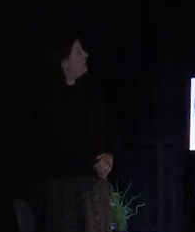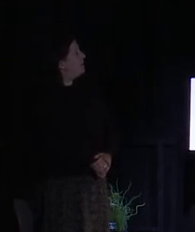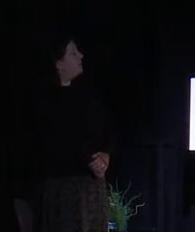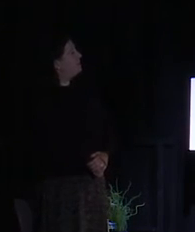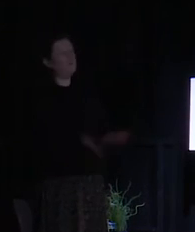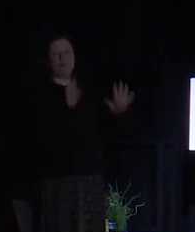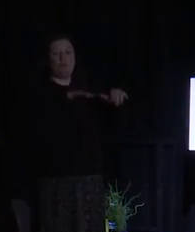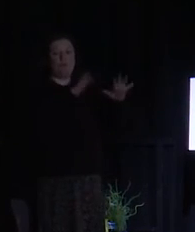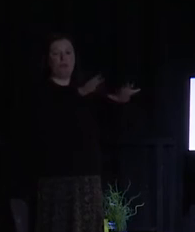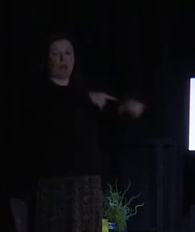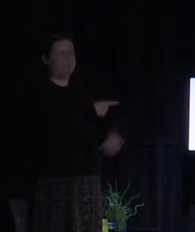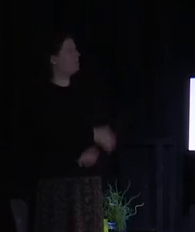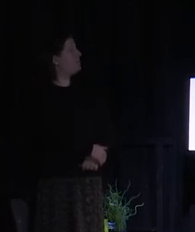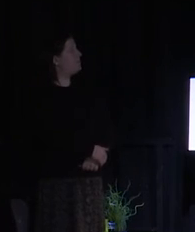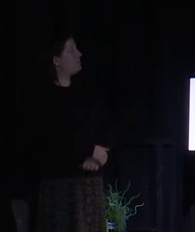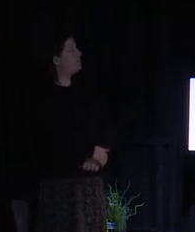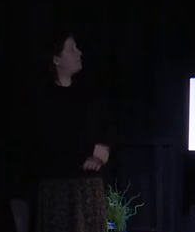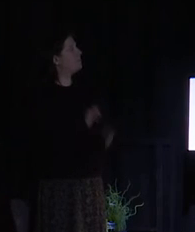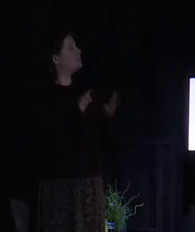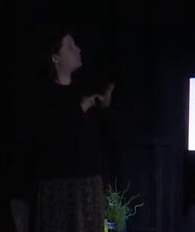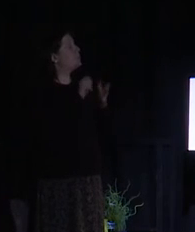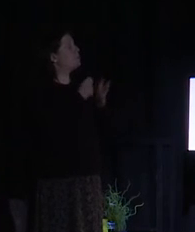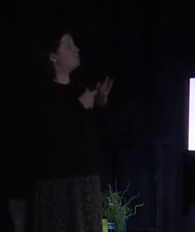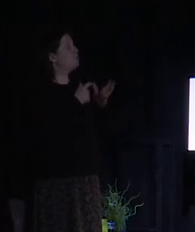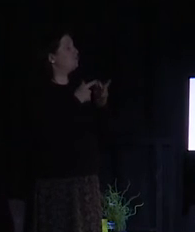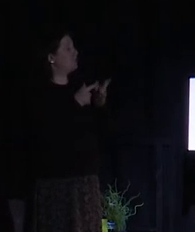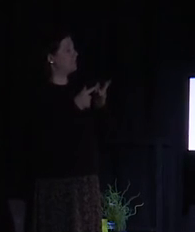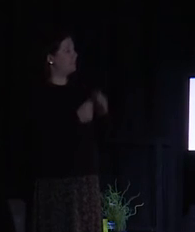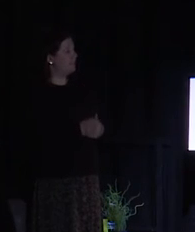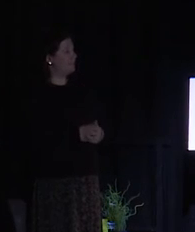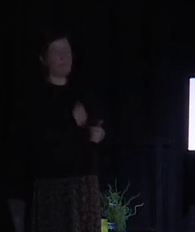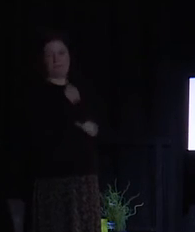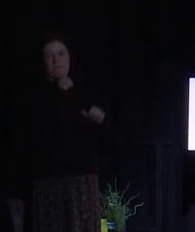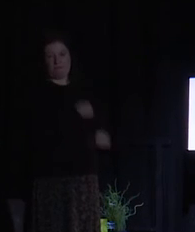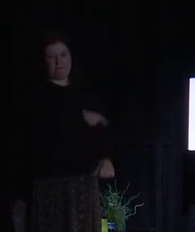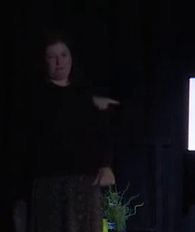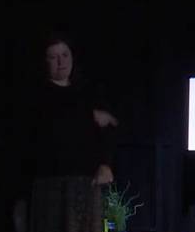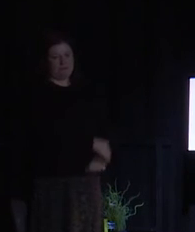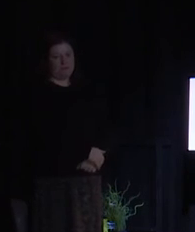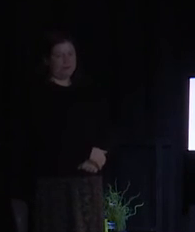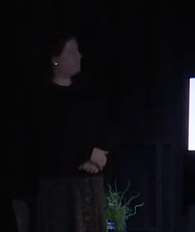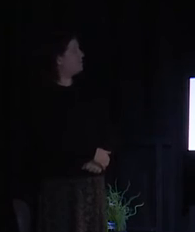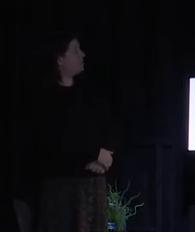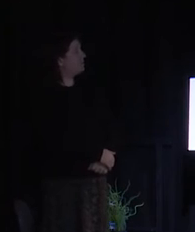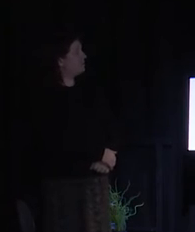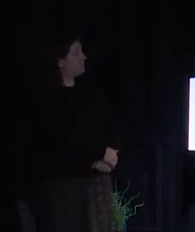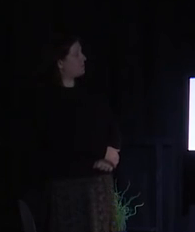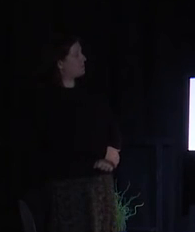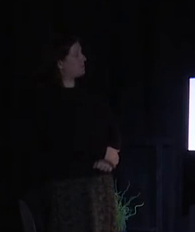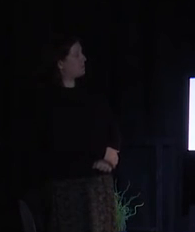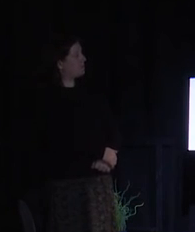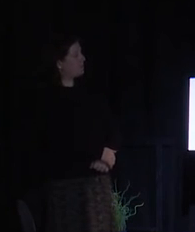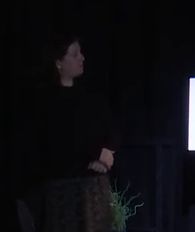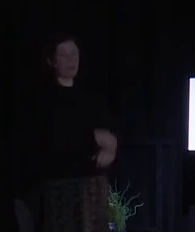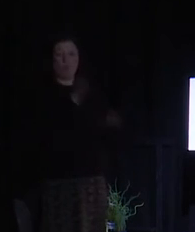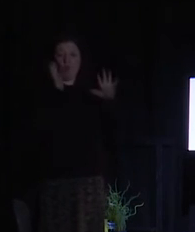parade. Right, so Spree Festival Parade. Dear God, I love this parade. So it's got all the elements you'd see in a